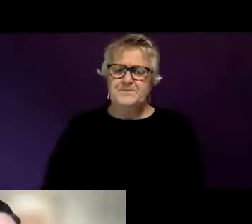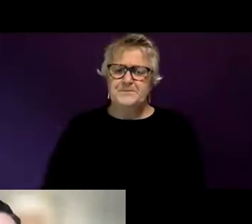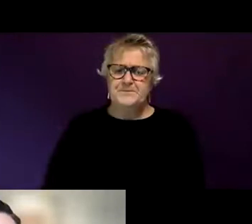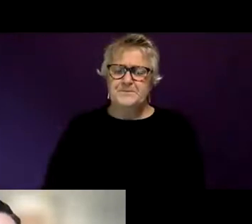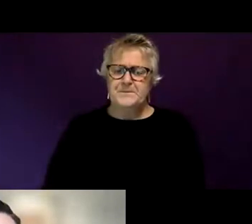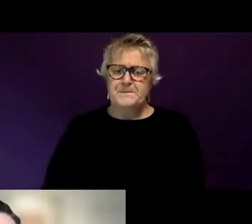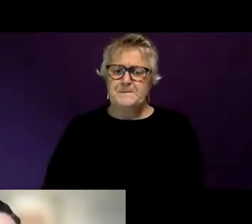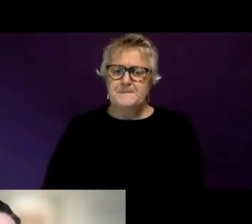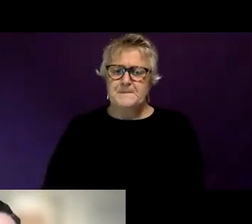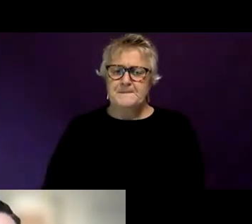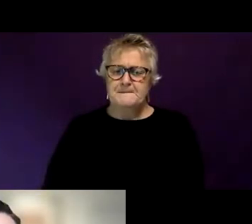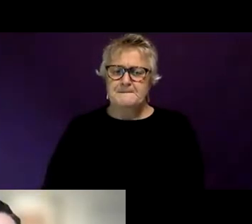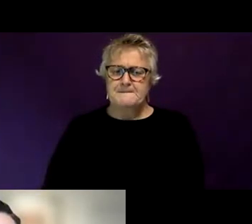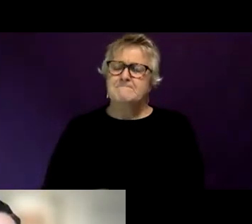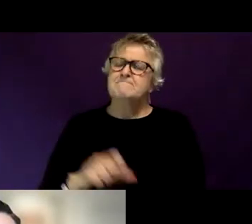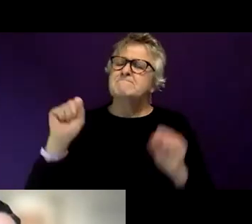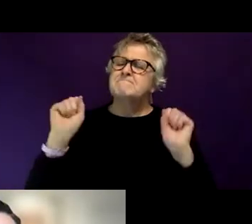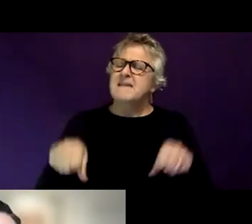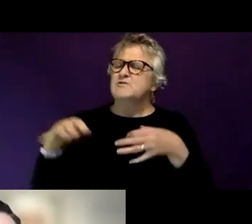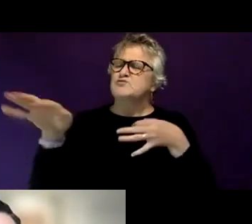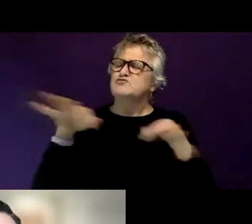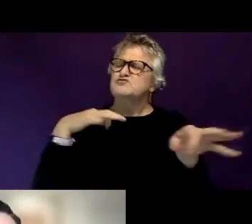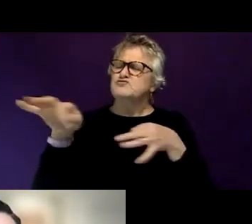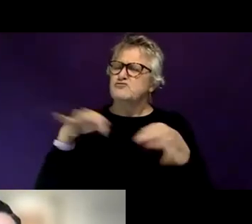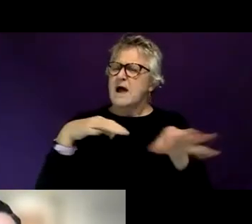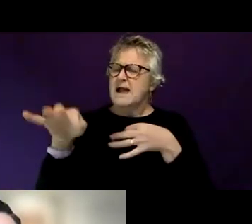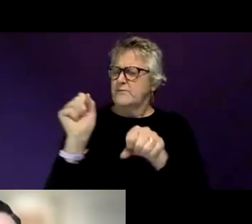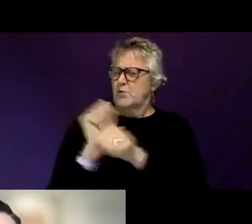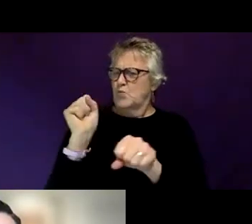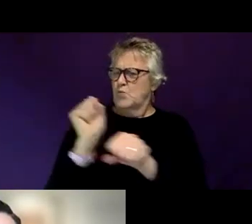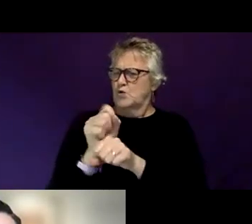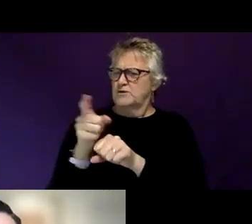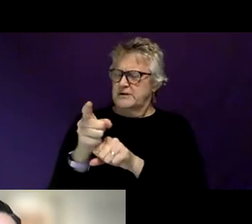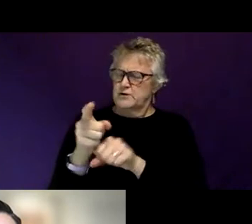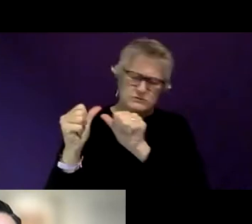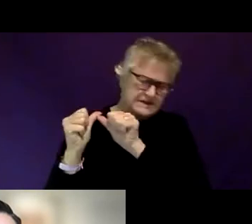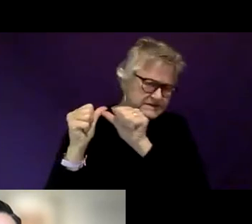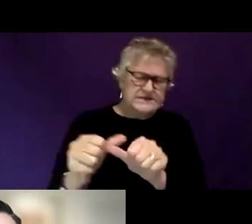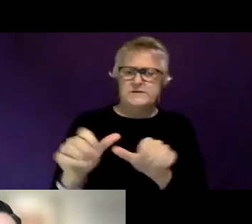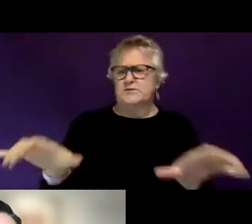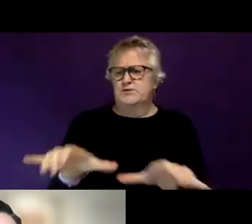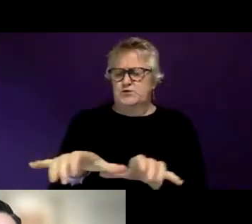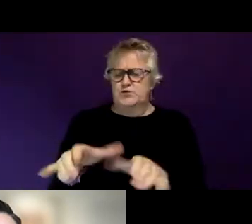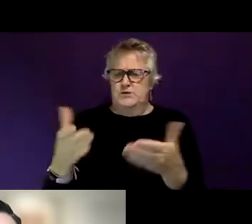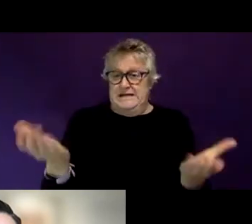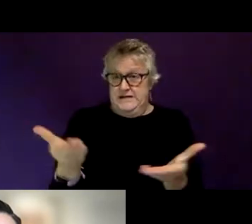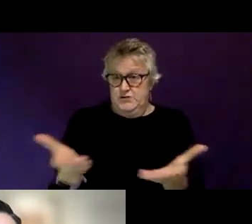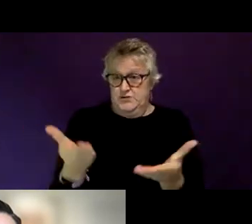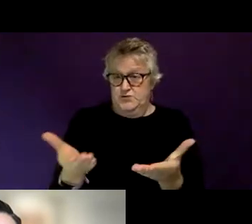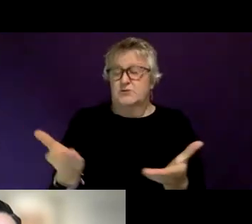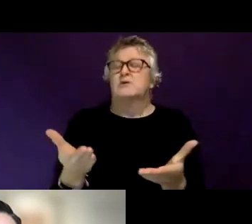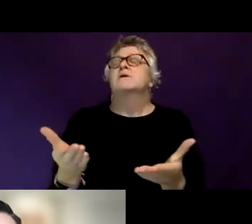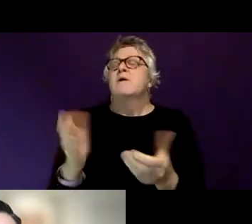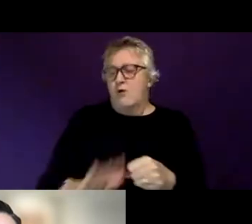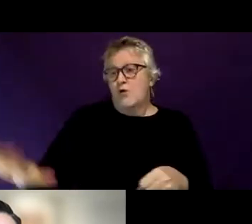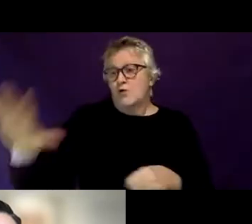you are continuing to do to outreach to the Filipino-American community here in the state as caucus chair, and some of the